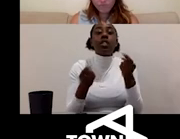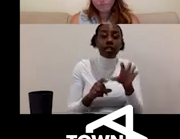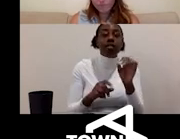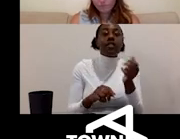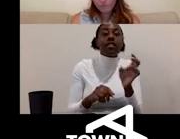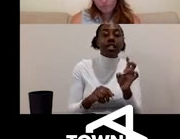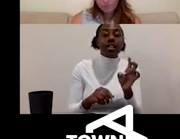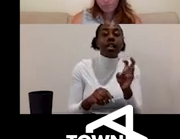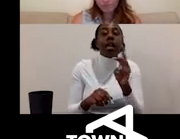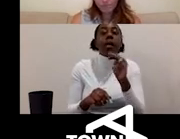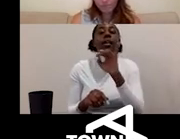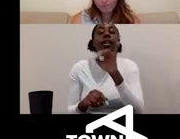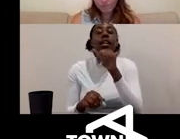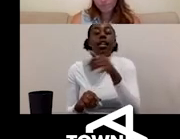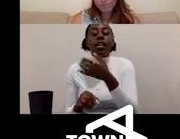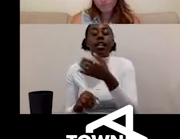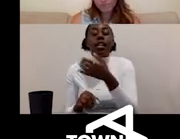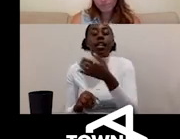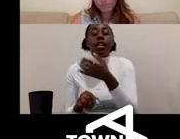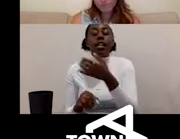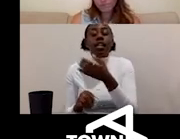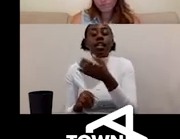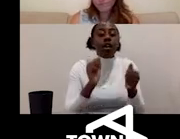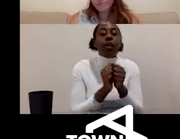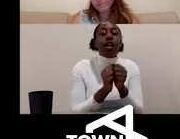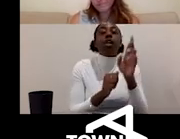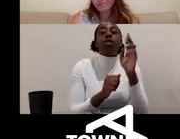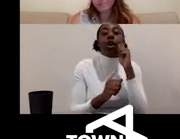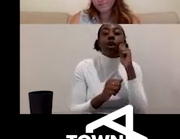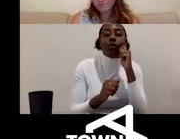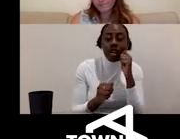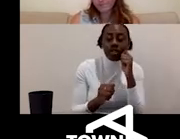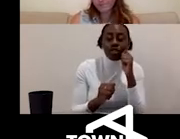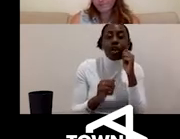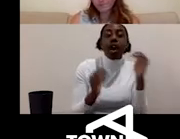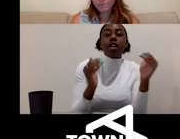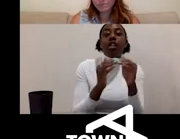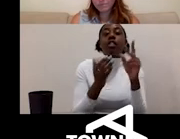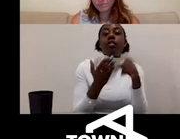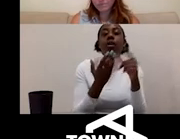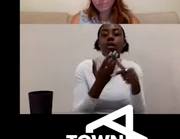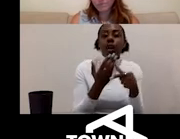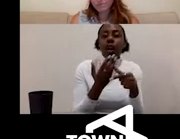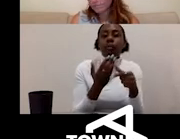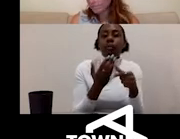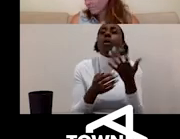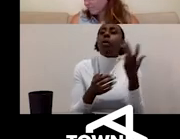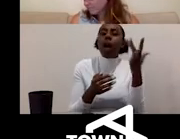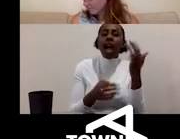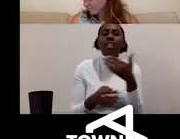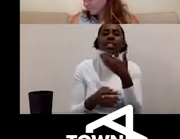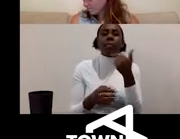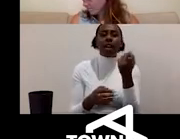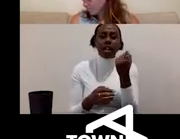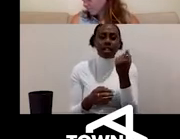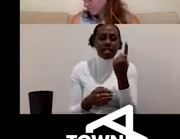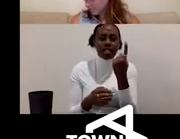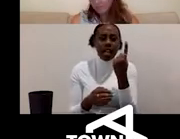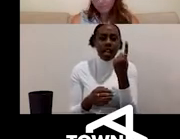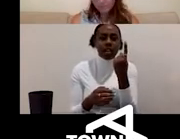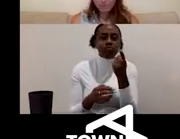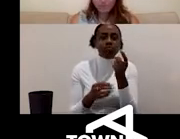Program of the ACLU, to file a FOIA request to better understand the scope of the government's surveillance